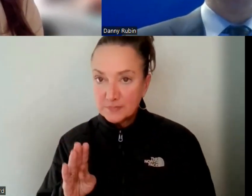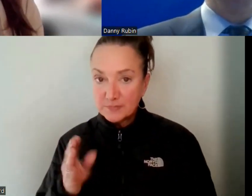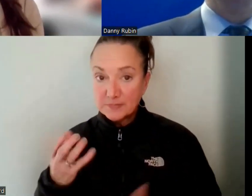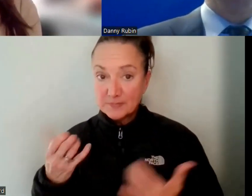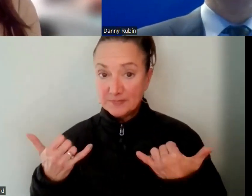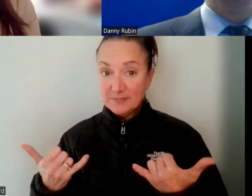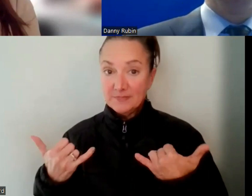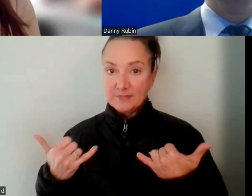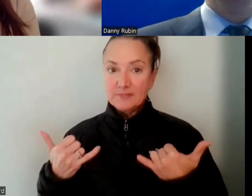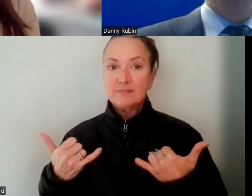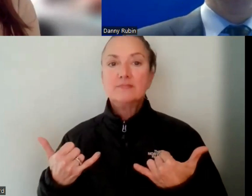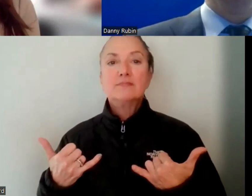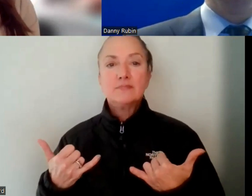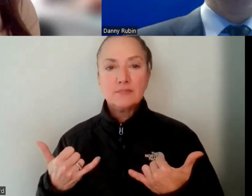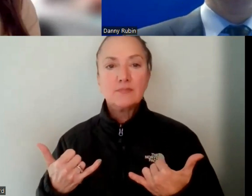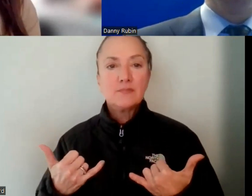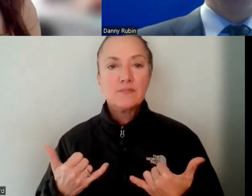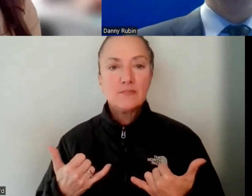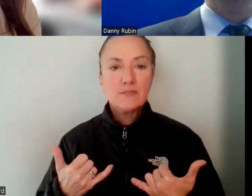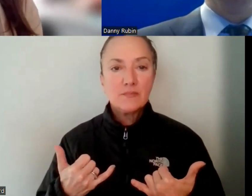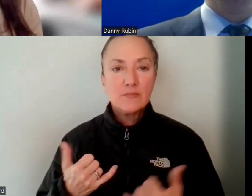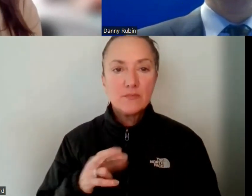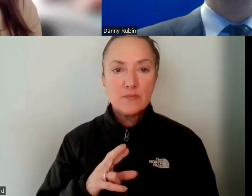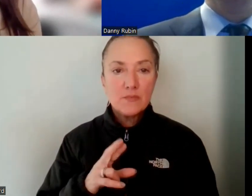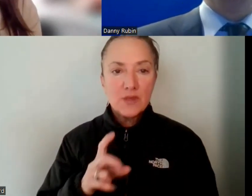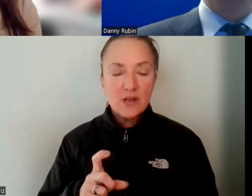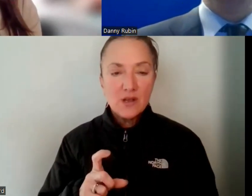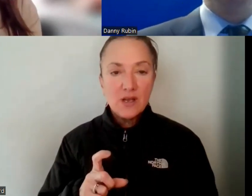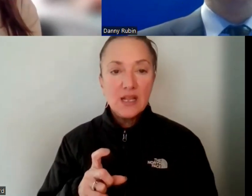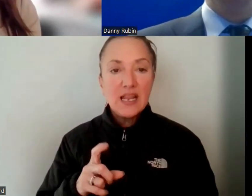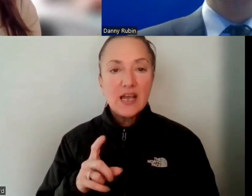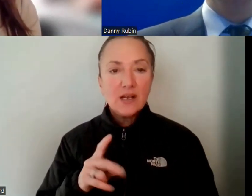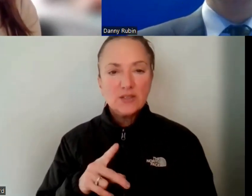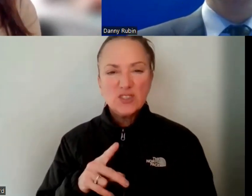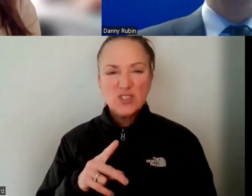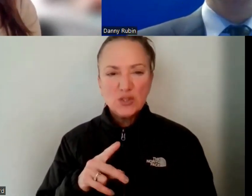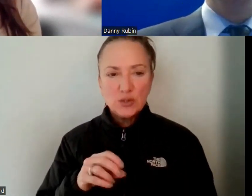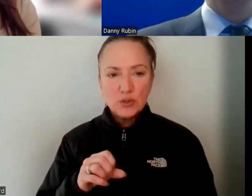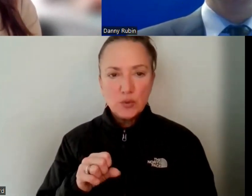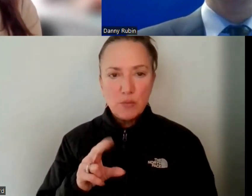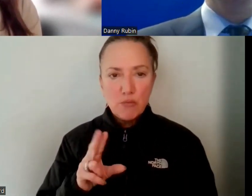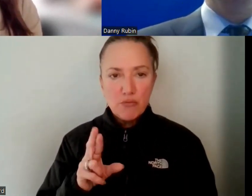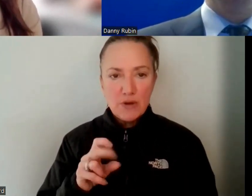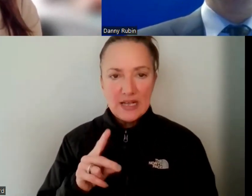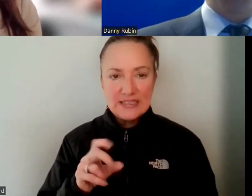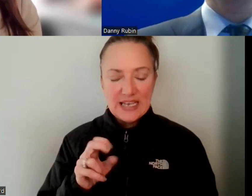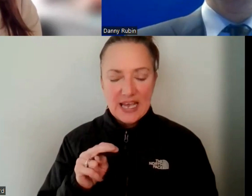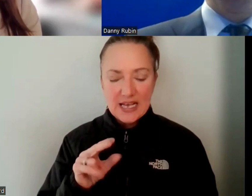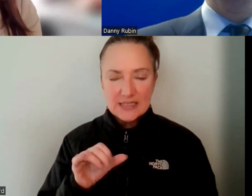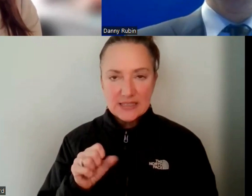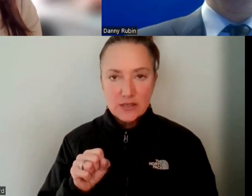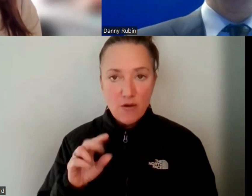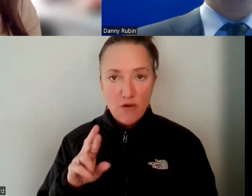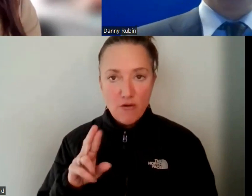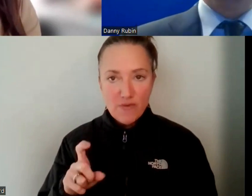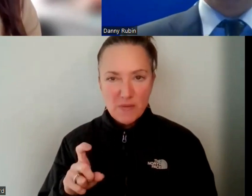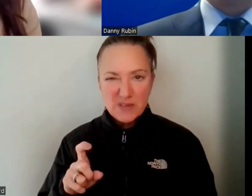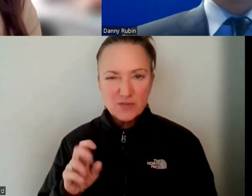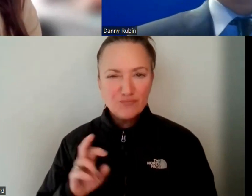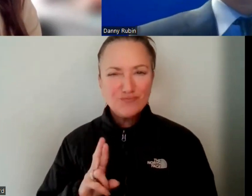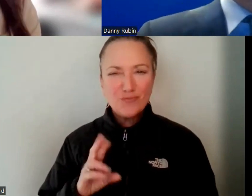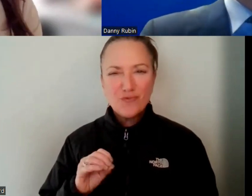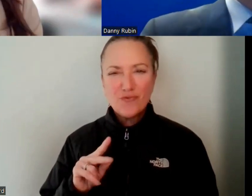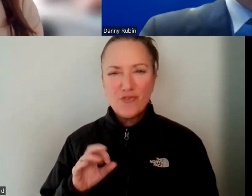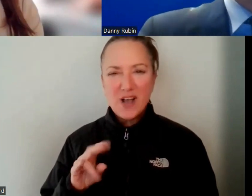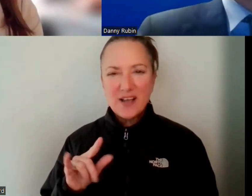have landed at a position in Supernus Pharmaceuticals. It's a company in Rockville, Maryland. They make